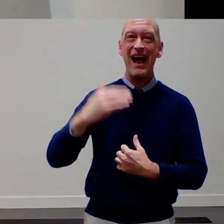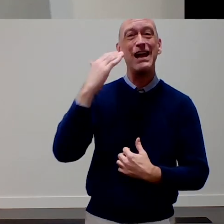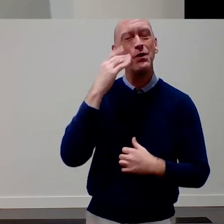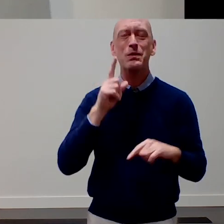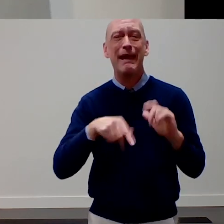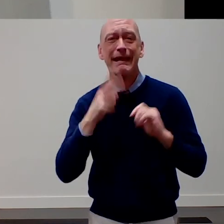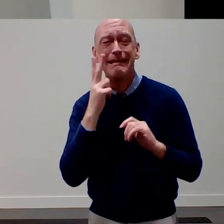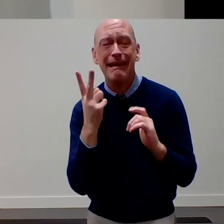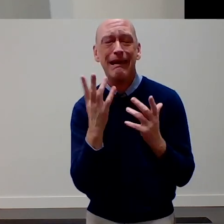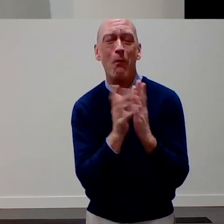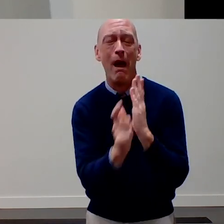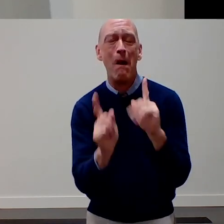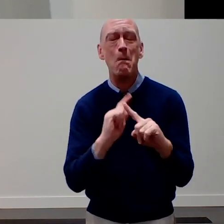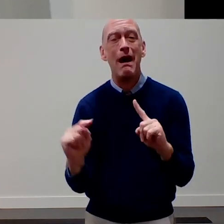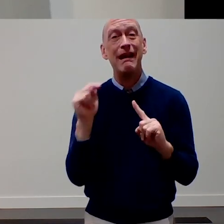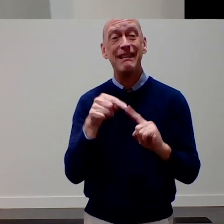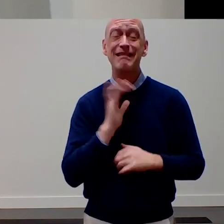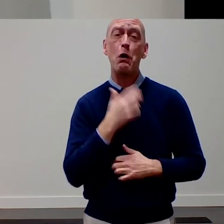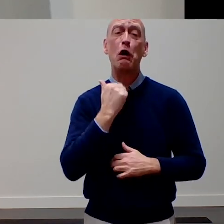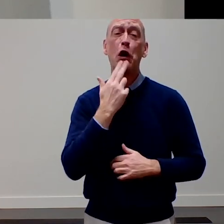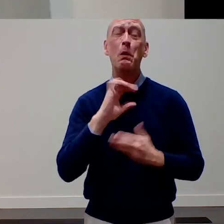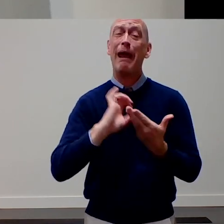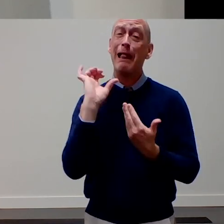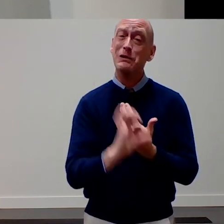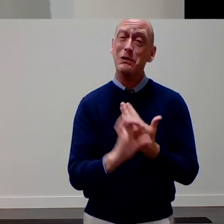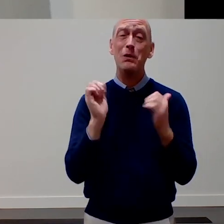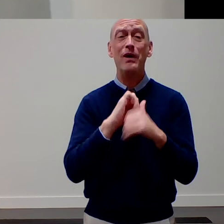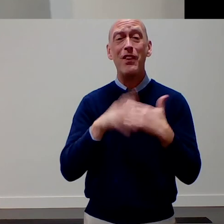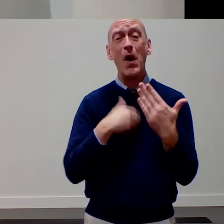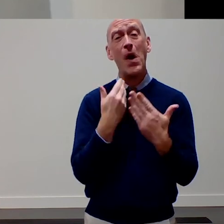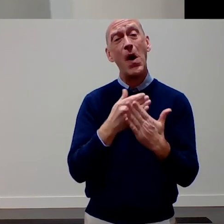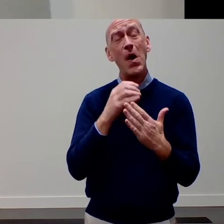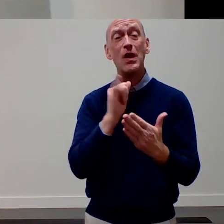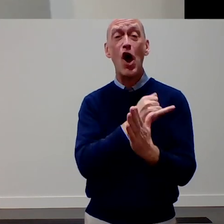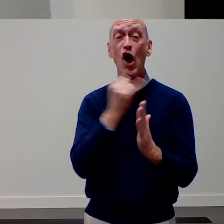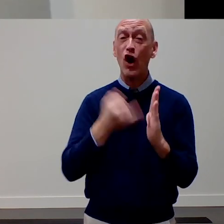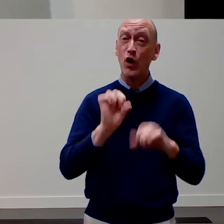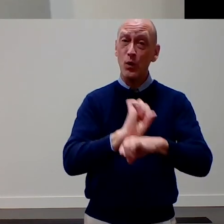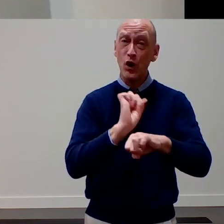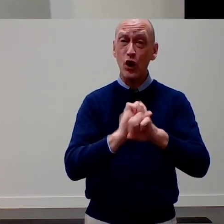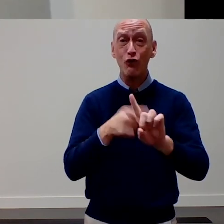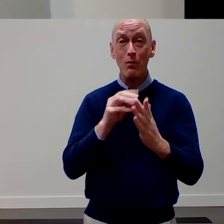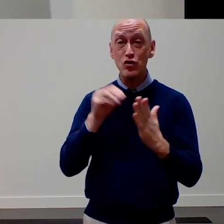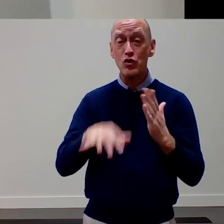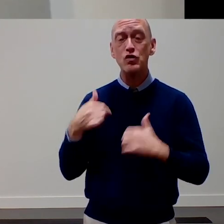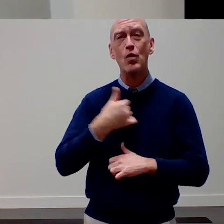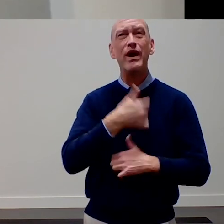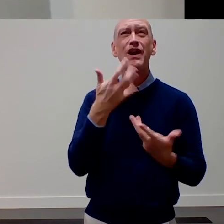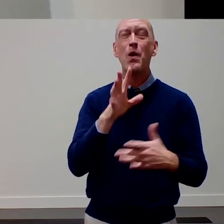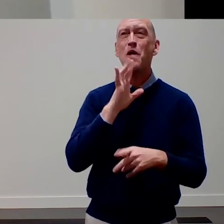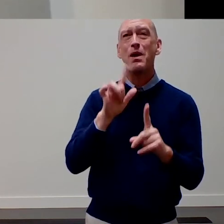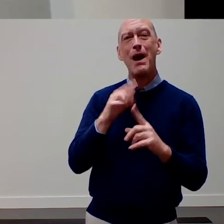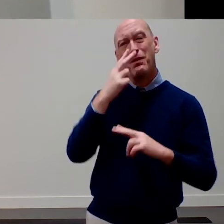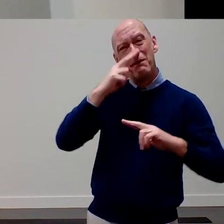a proud TPS parent and as a TPS board member. With closing, we all must remember to practice the slogan we said in